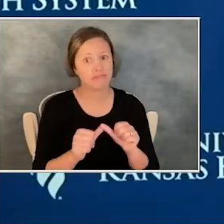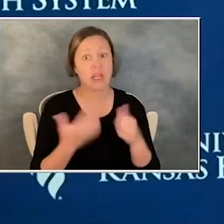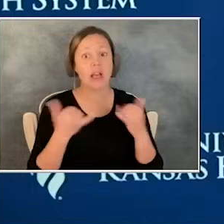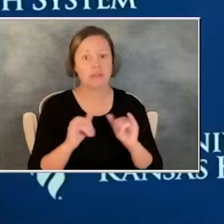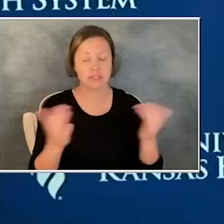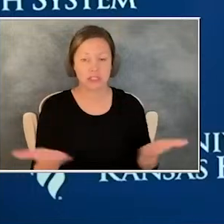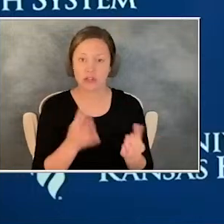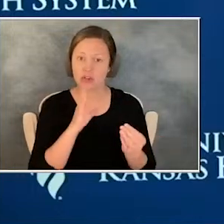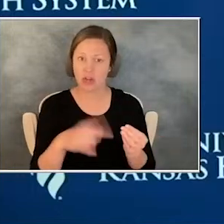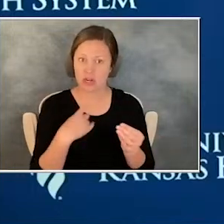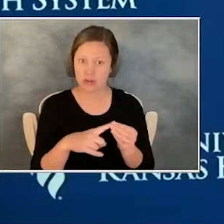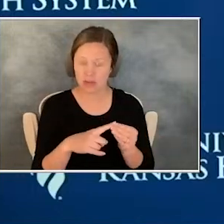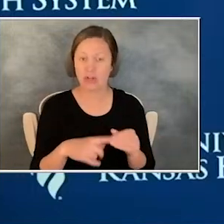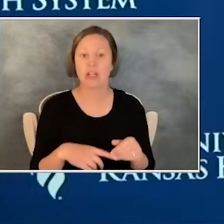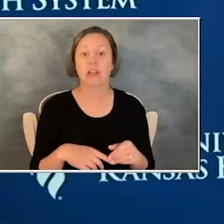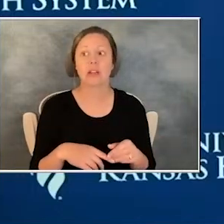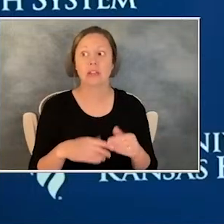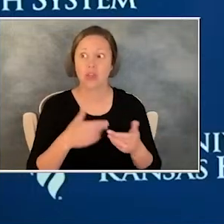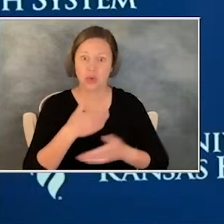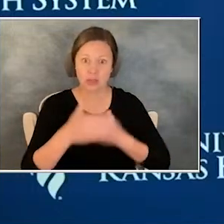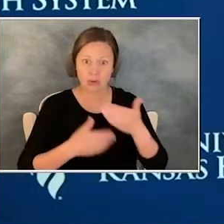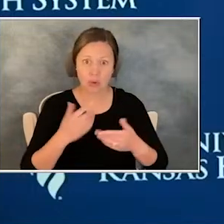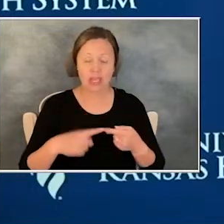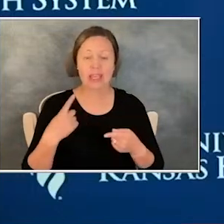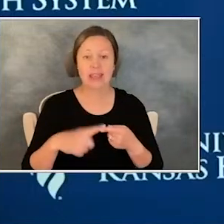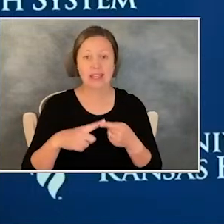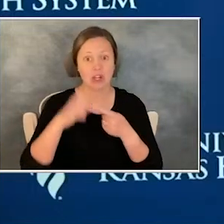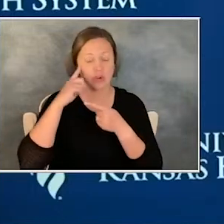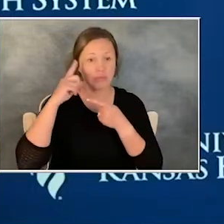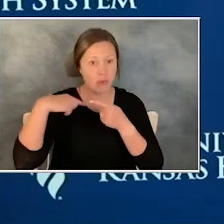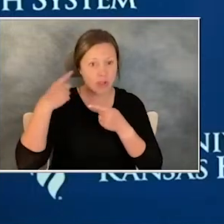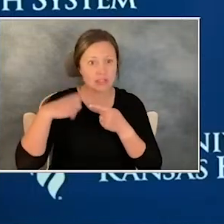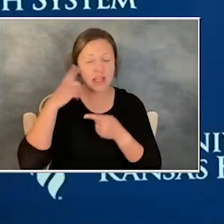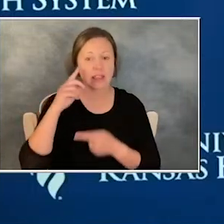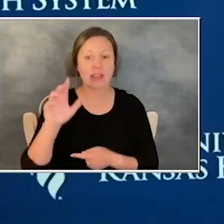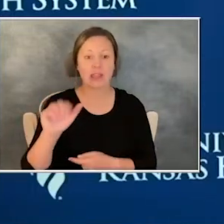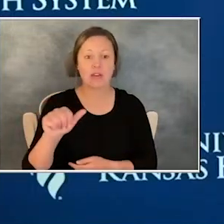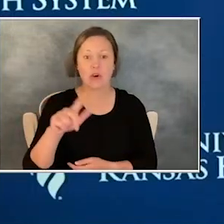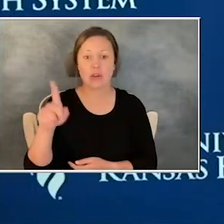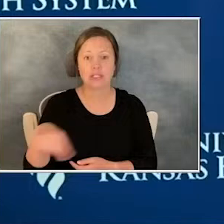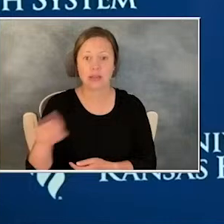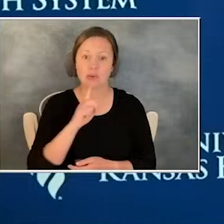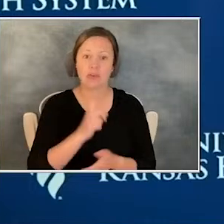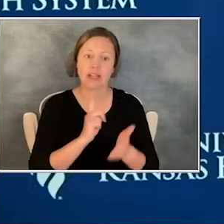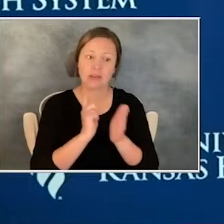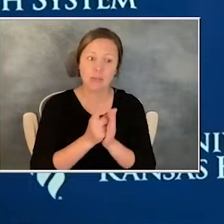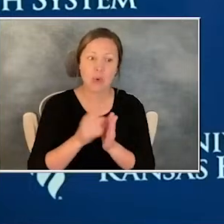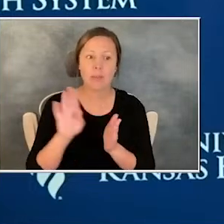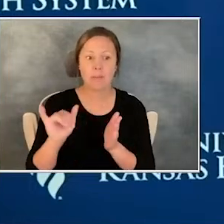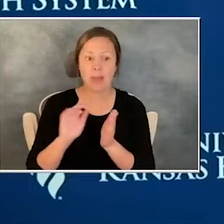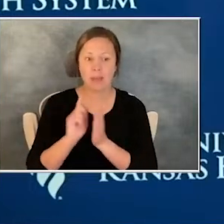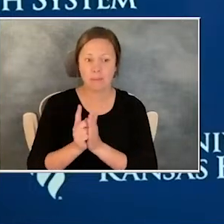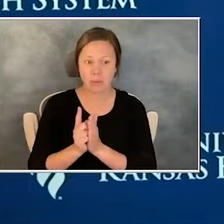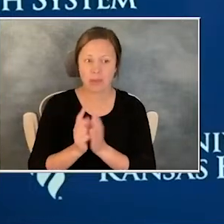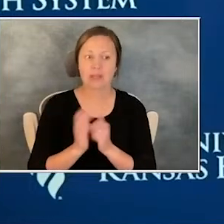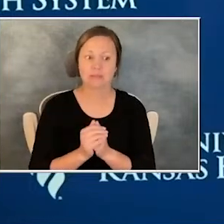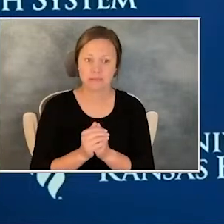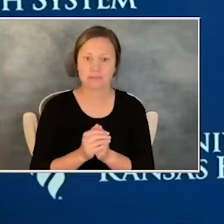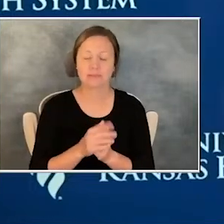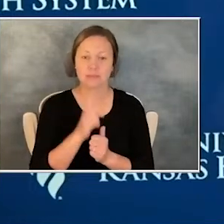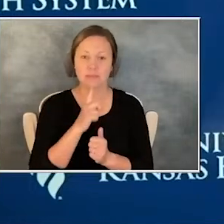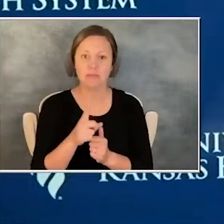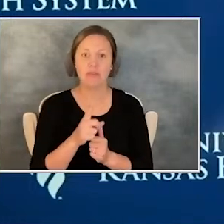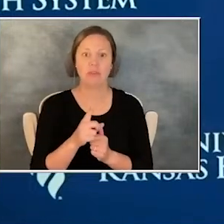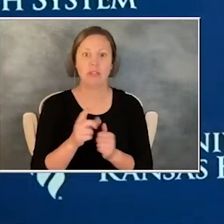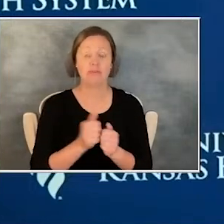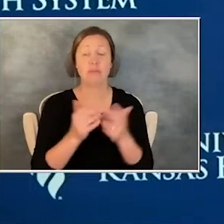going, and then you process it. And Alzheimer's, I think, is a moment to moment. I'm stunned I'm able to say that part without crying, but